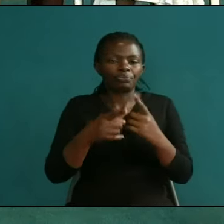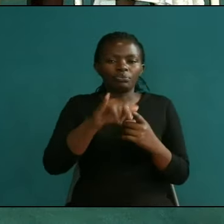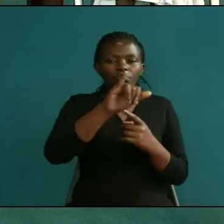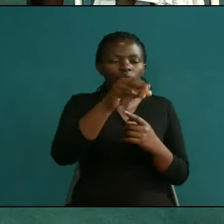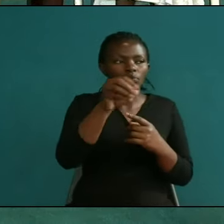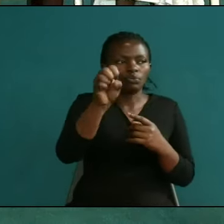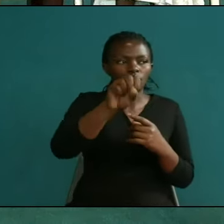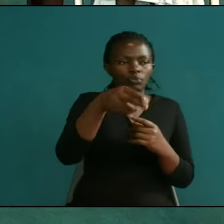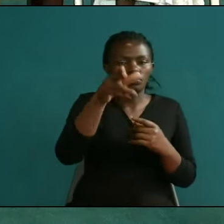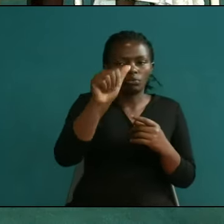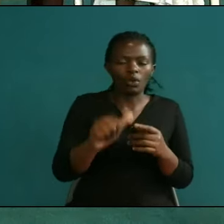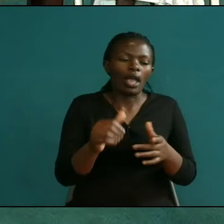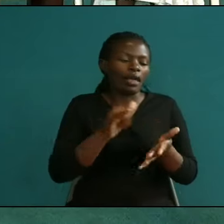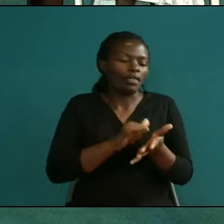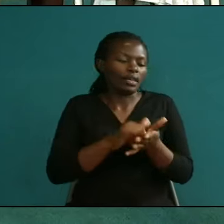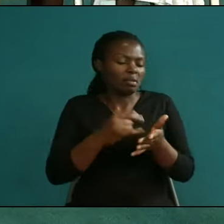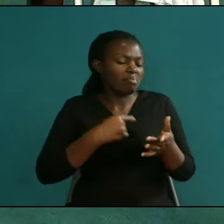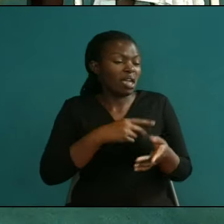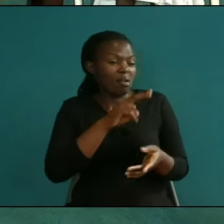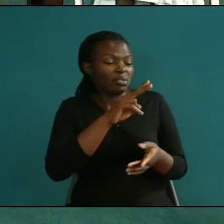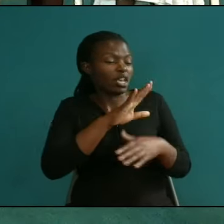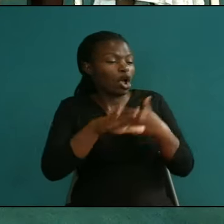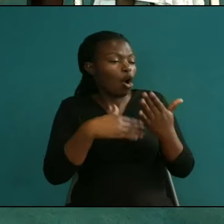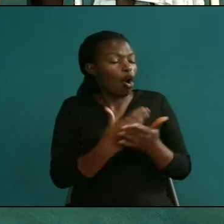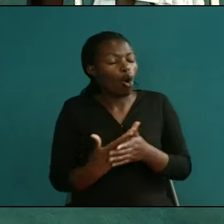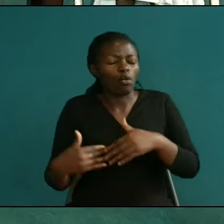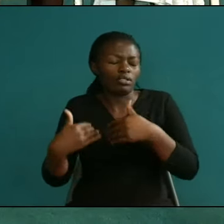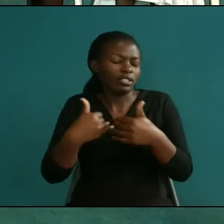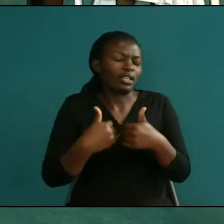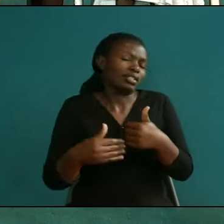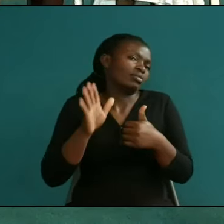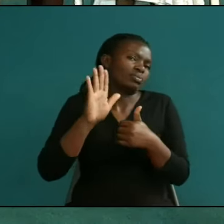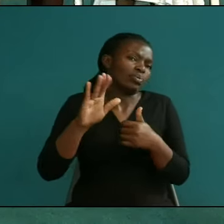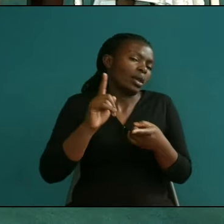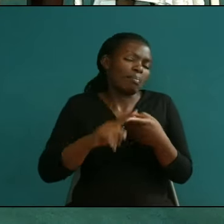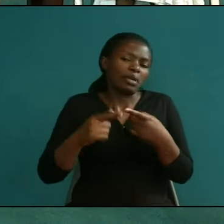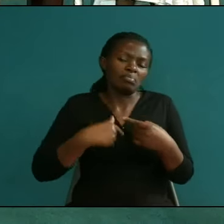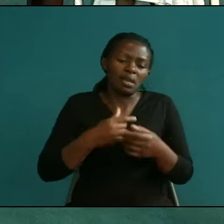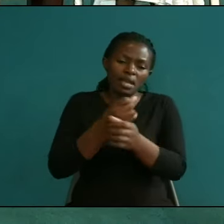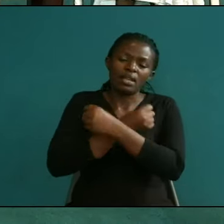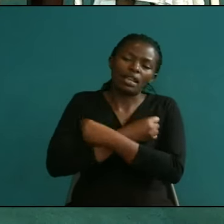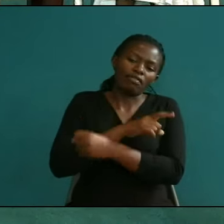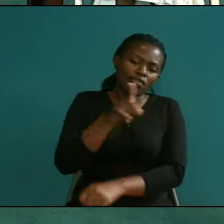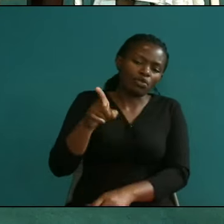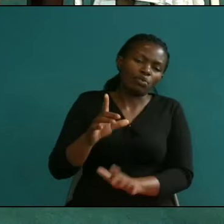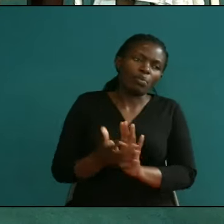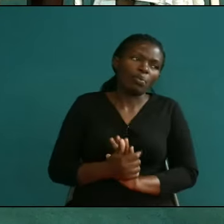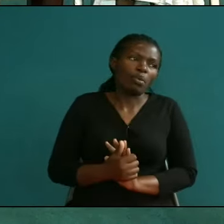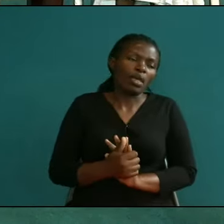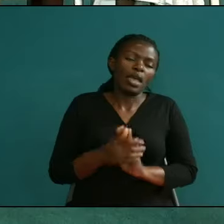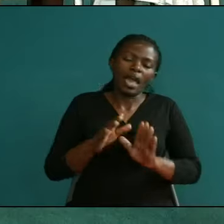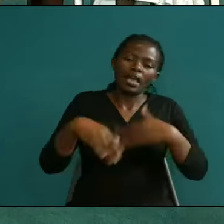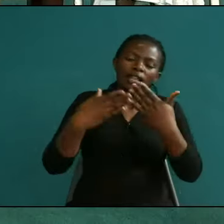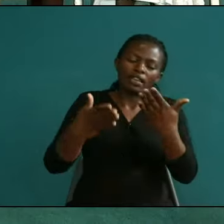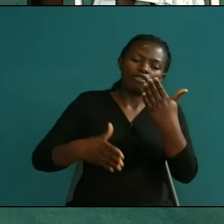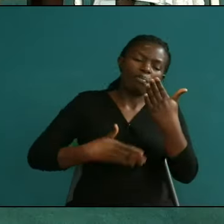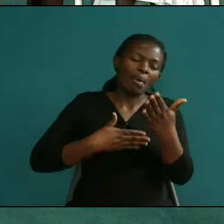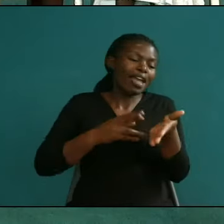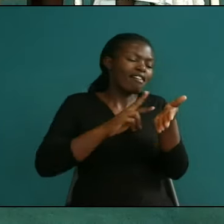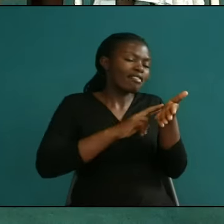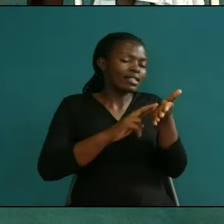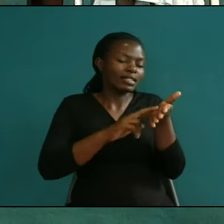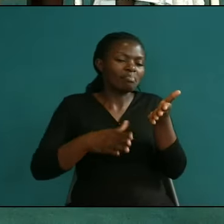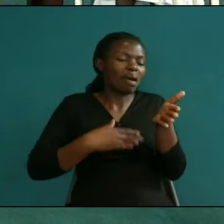I see your struggles and your sins, but I love you. I will give you my clothing, my righteousness,